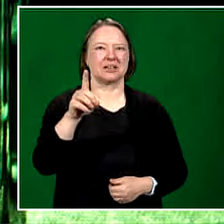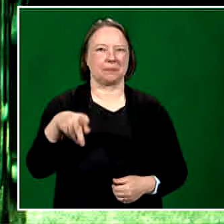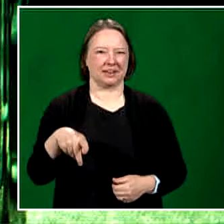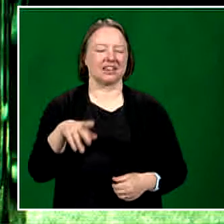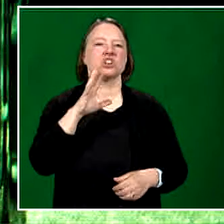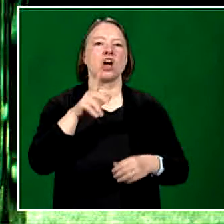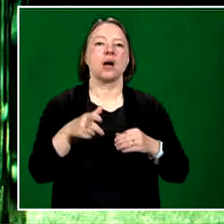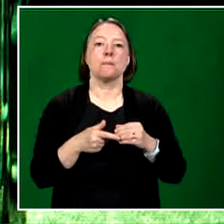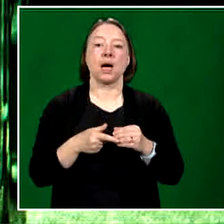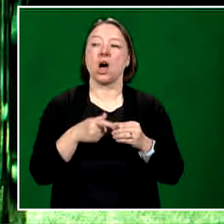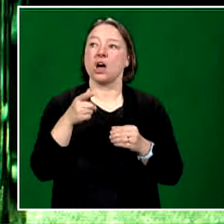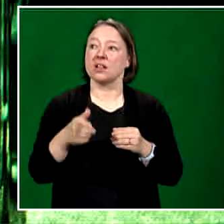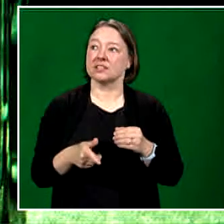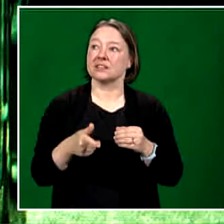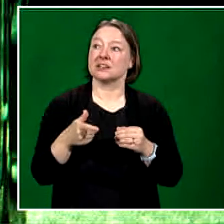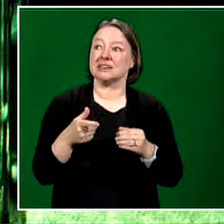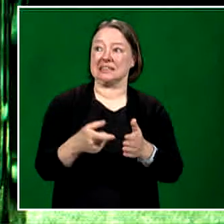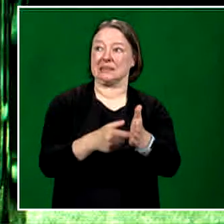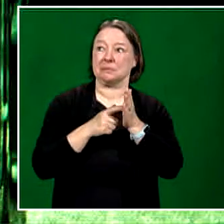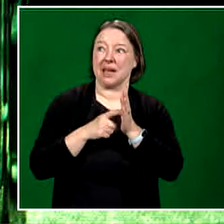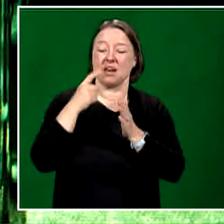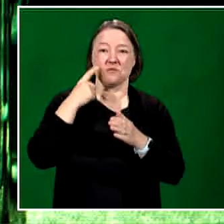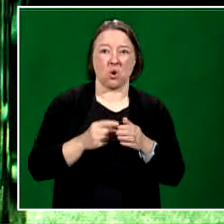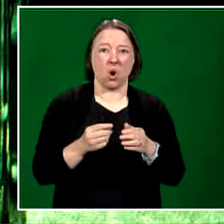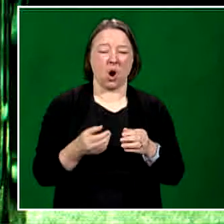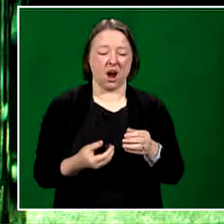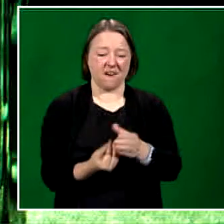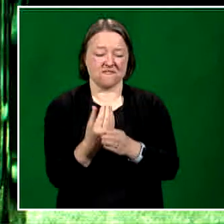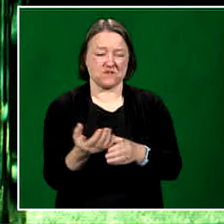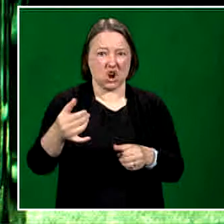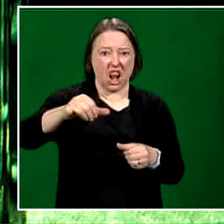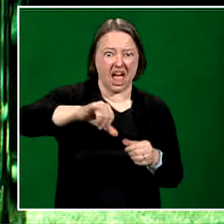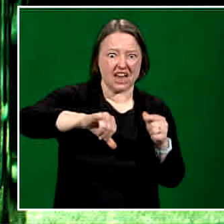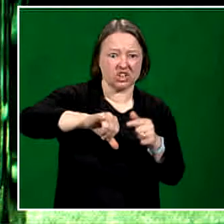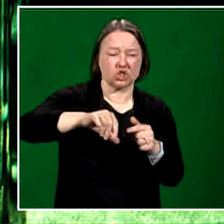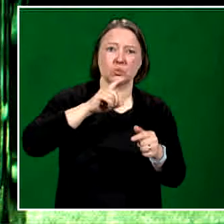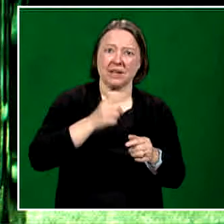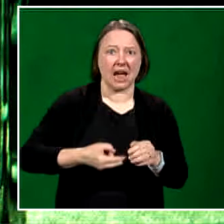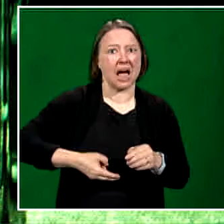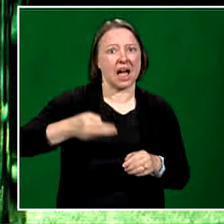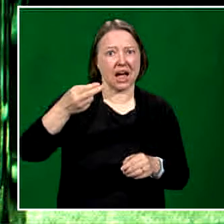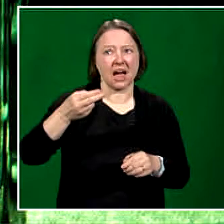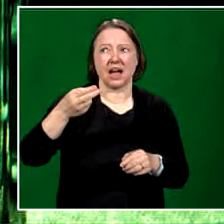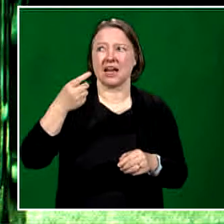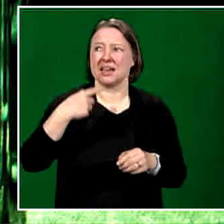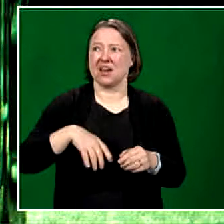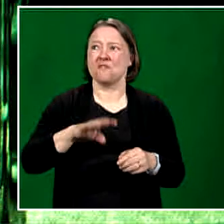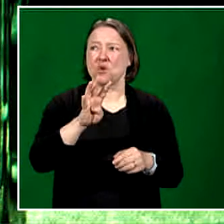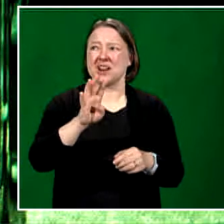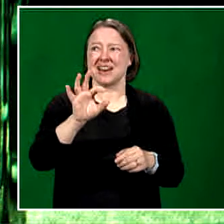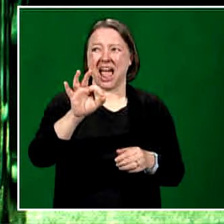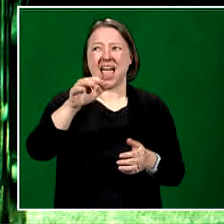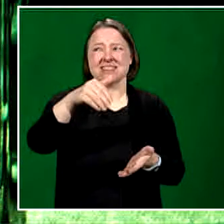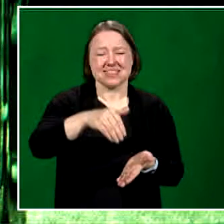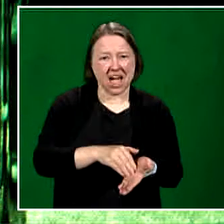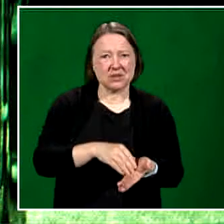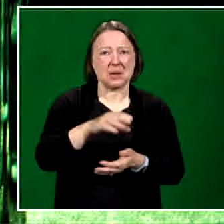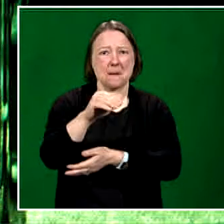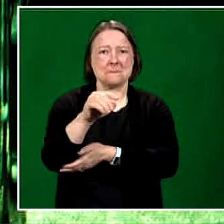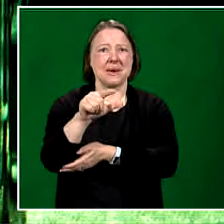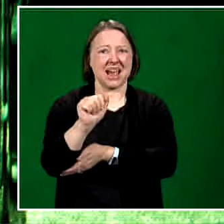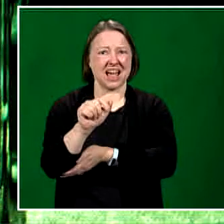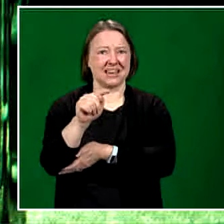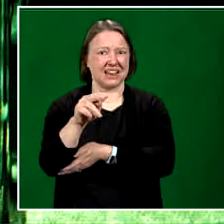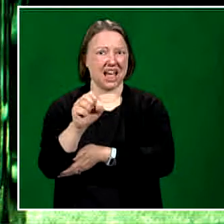about agriculture, the demand for fertilizer is very high, and it amounted to 49,000 megatons just